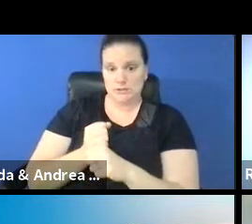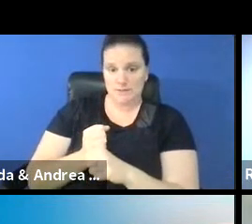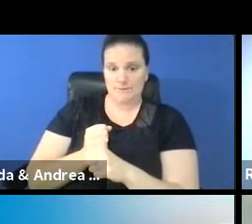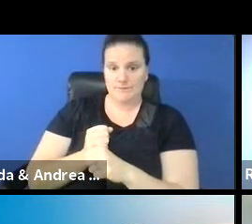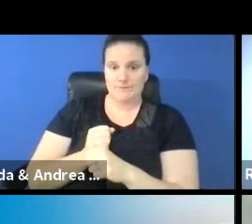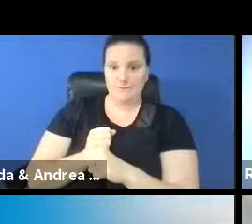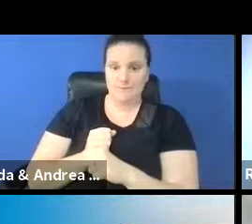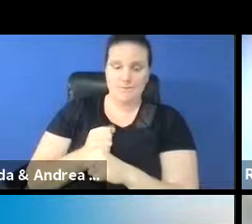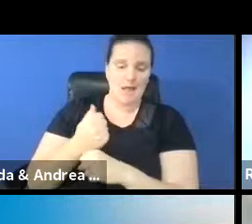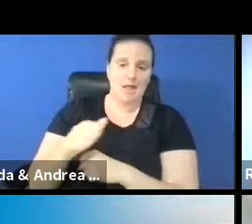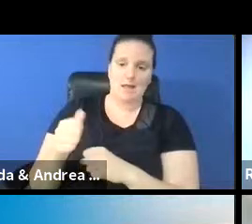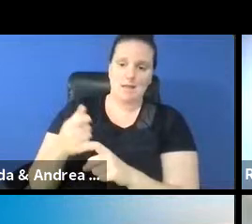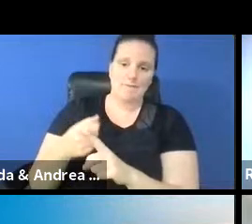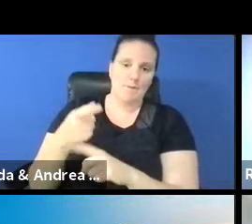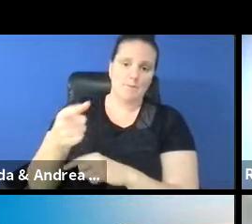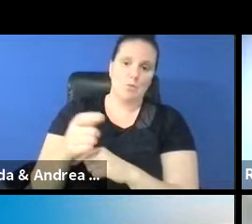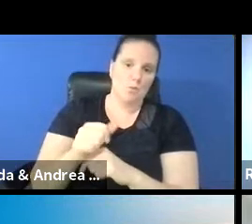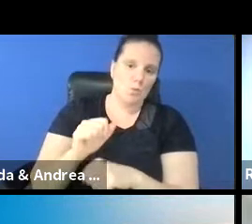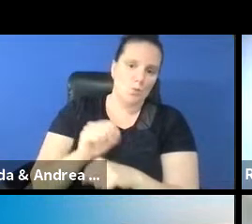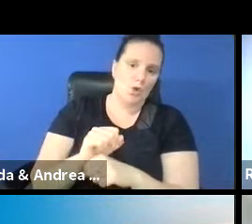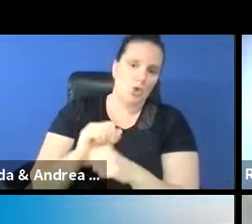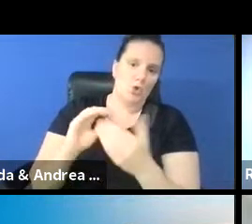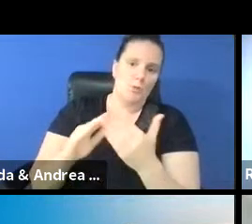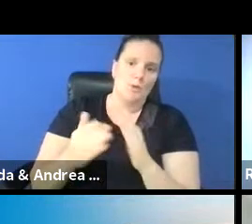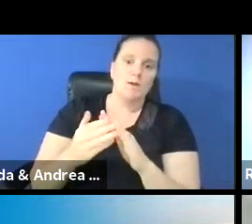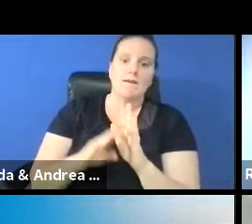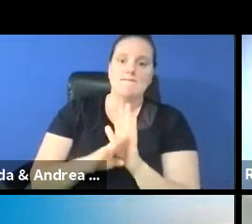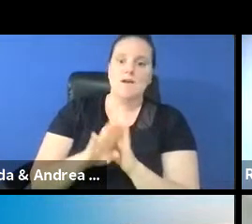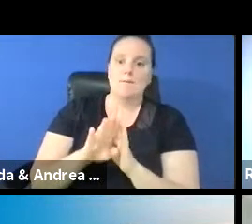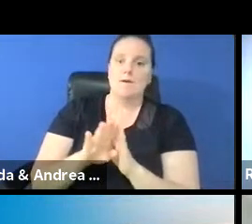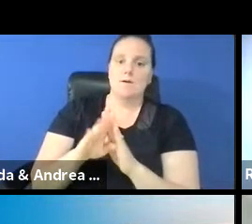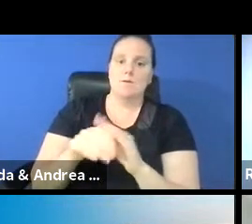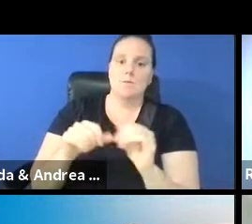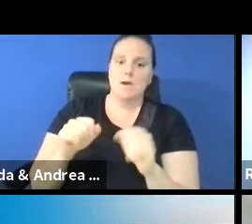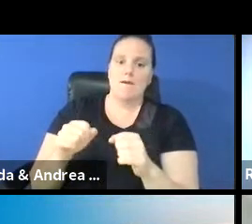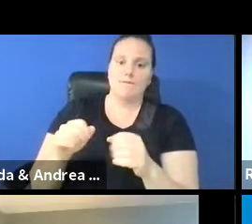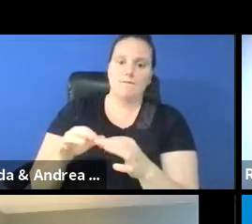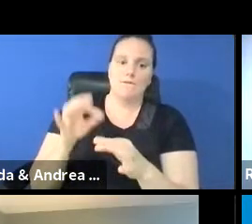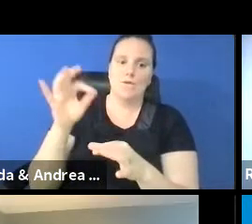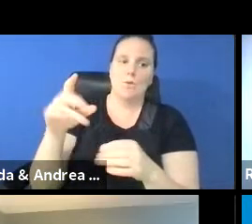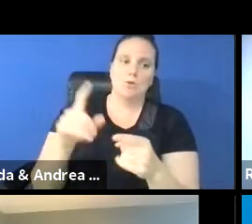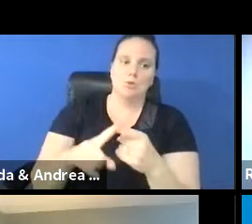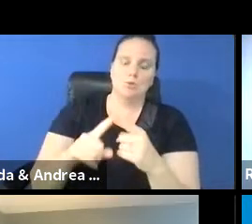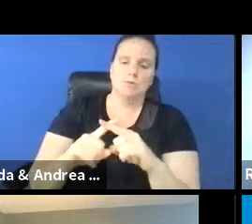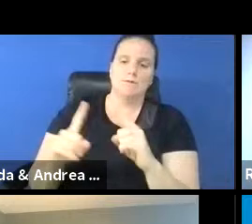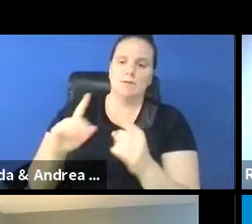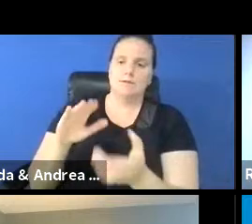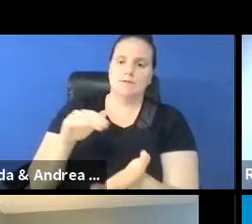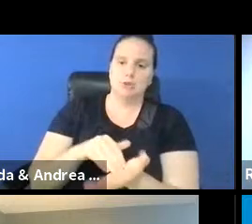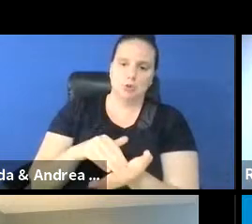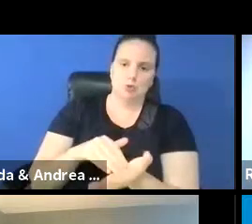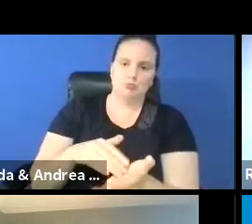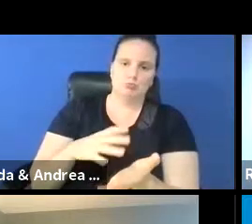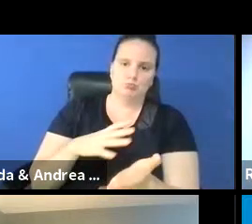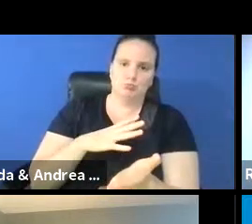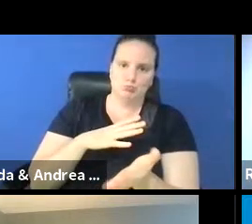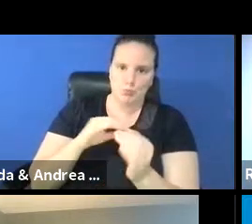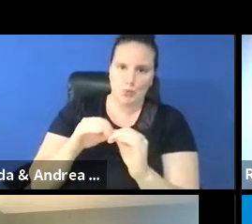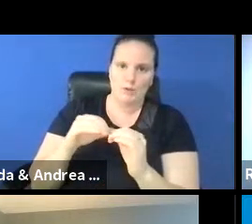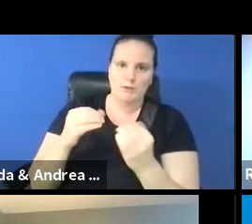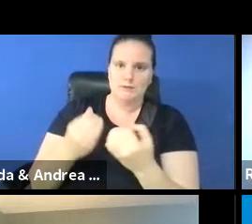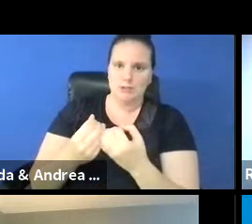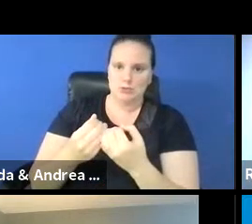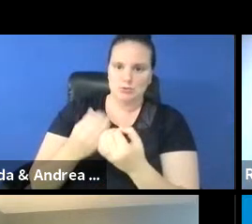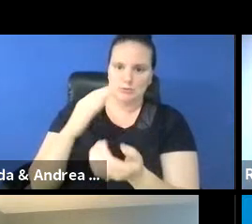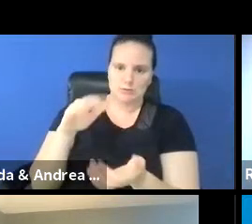know, anything from you. I work in community development, so we can forward that to our different centers, organizational